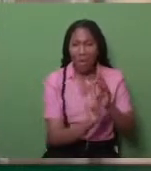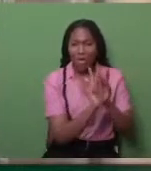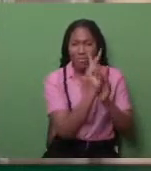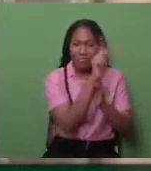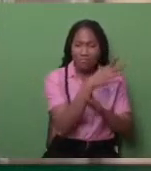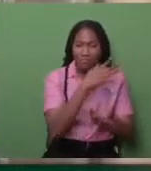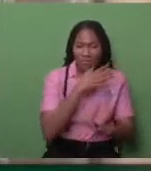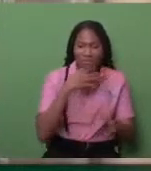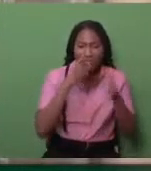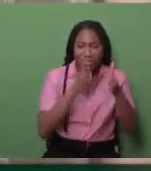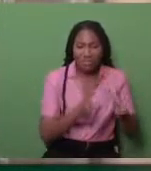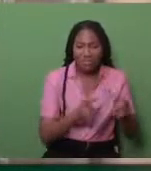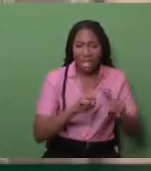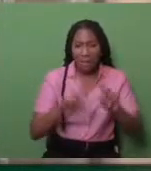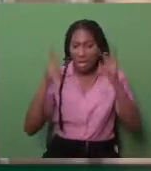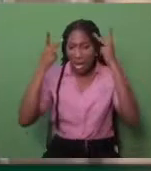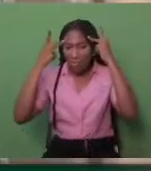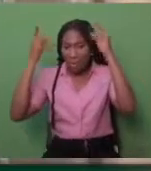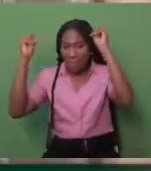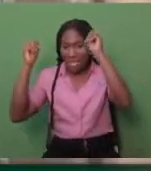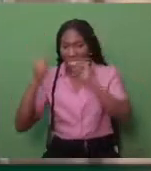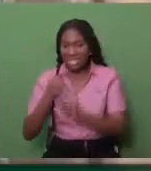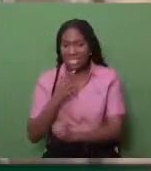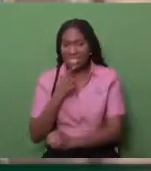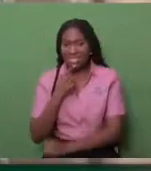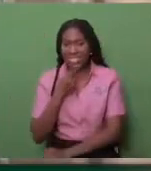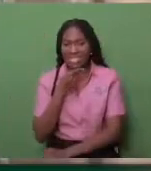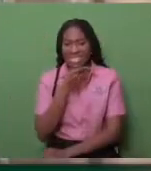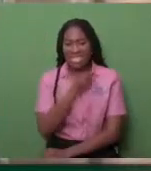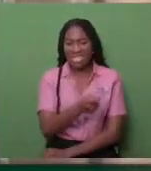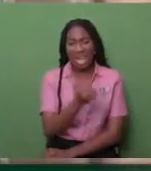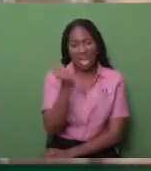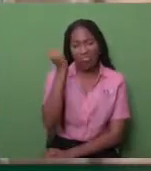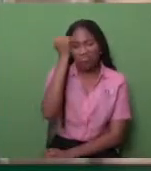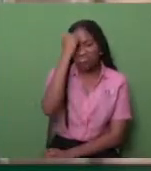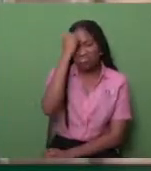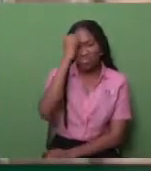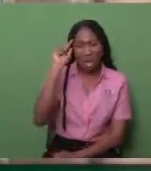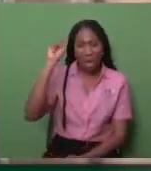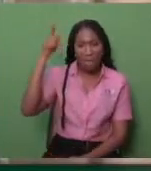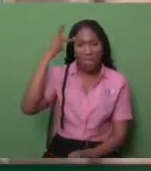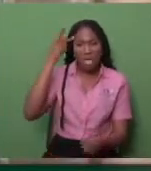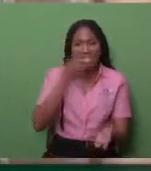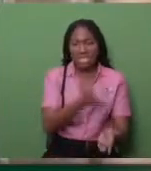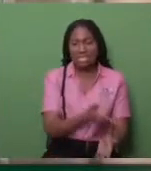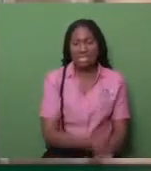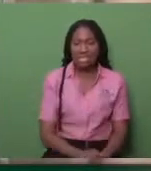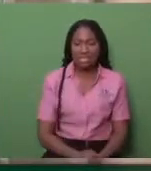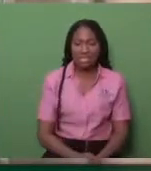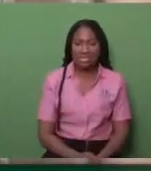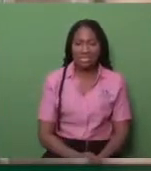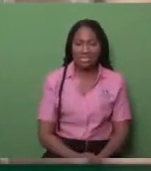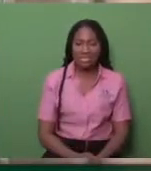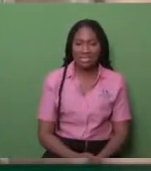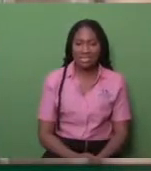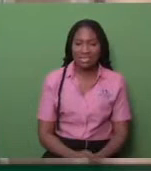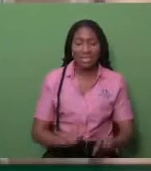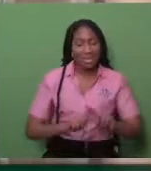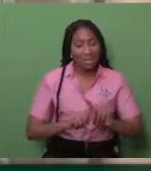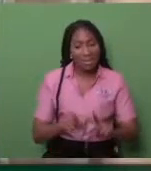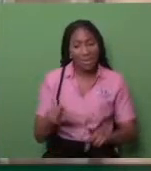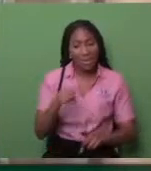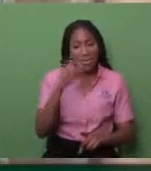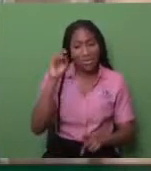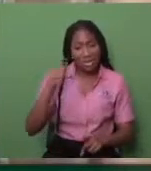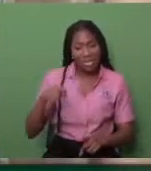called it? He called the program Pak Choi Politics. Well, people eat that, you know, Prime Minister. People do eat it. Senator Jiranjan